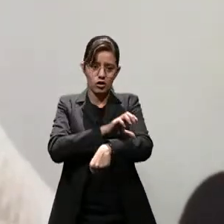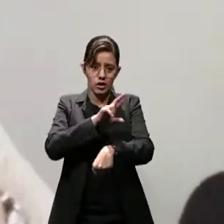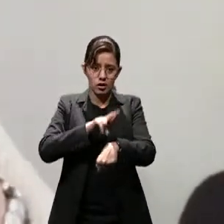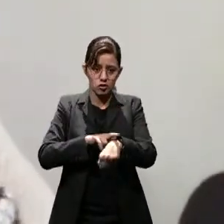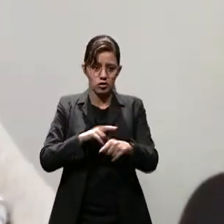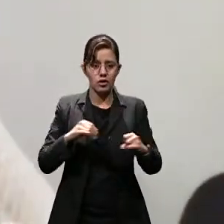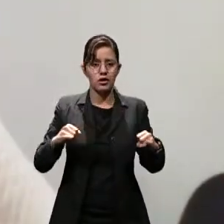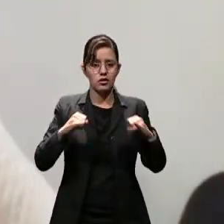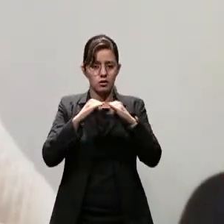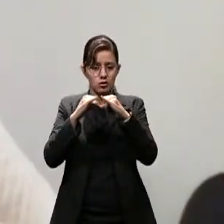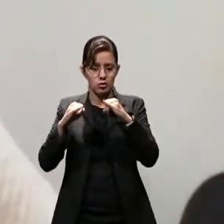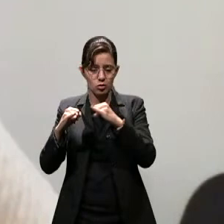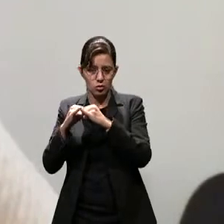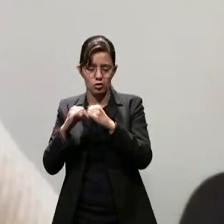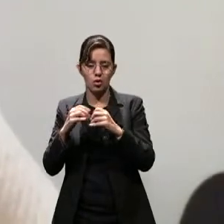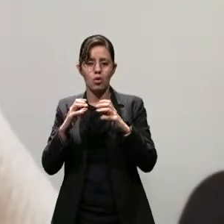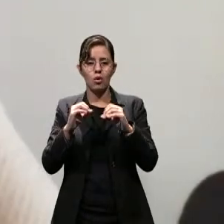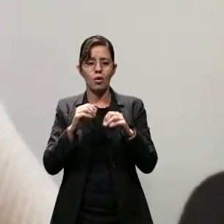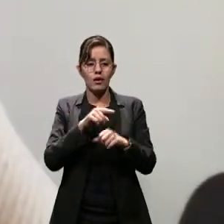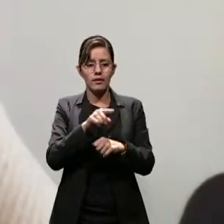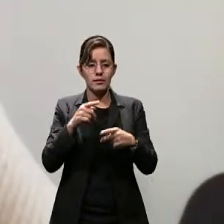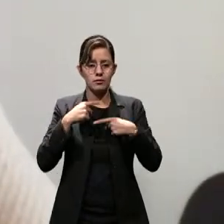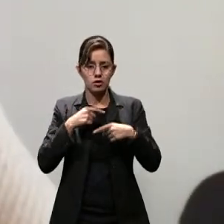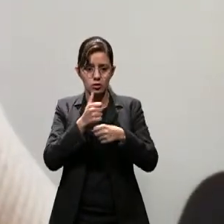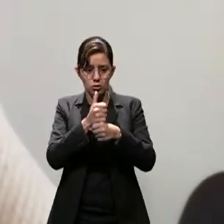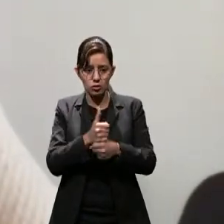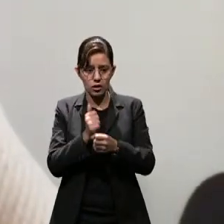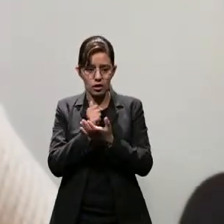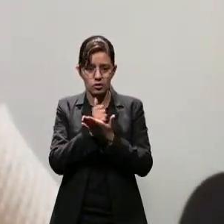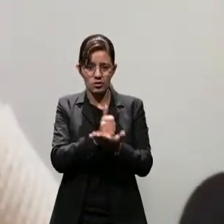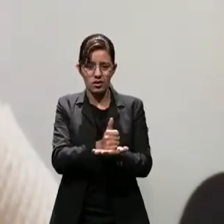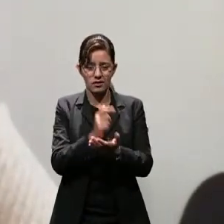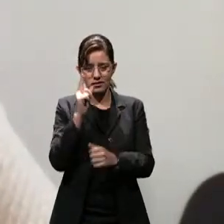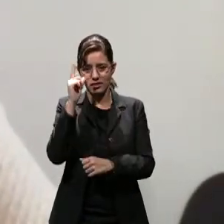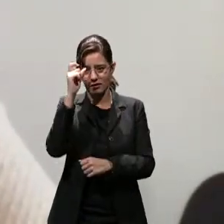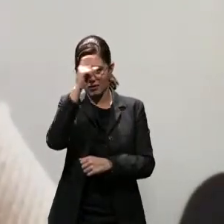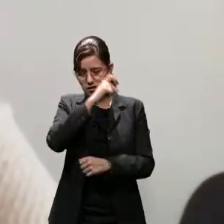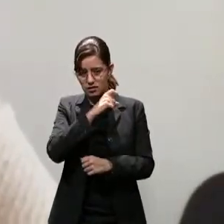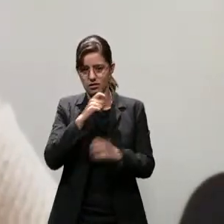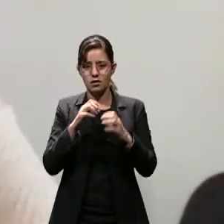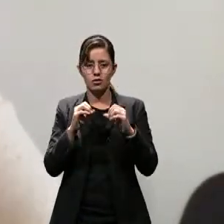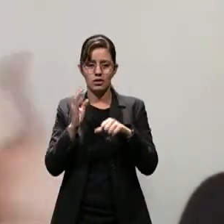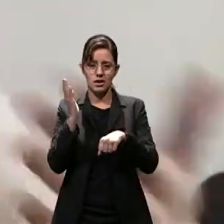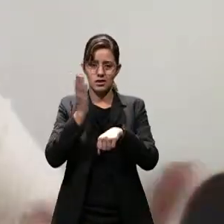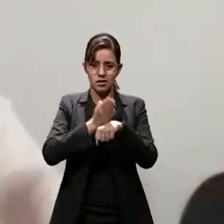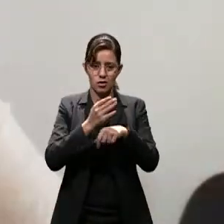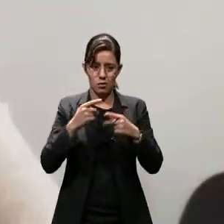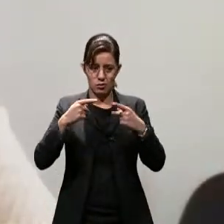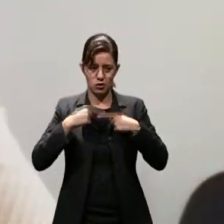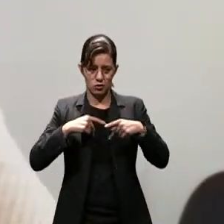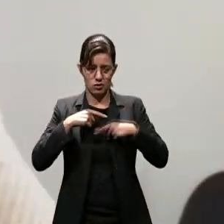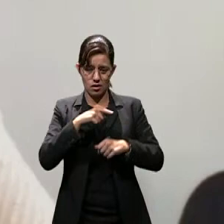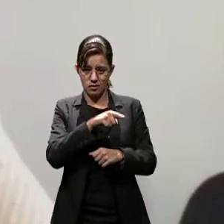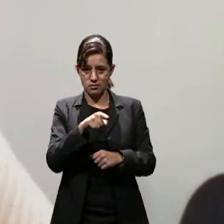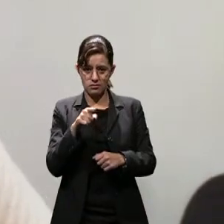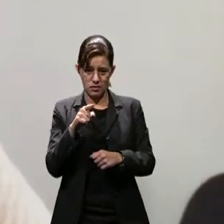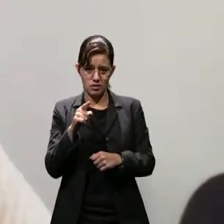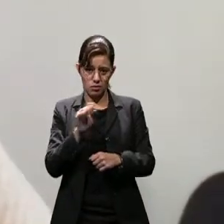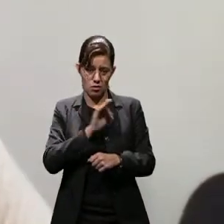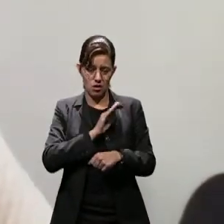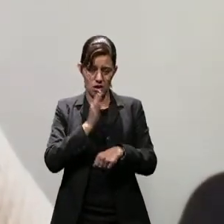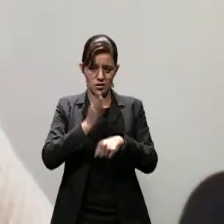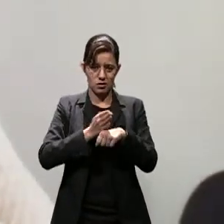the depification of violence, the protection of victims, the remedy of the damage, and